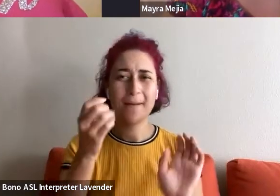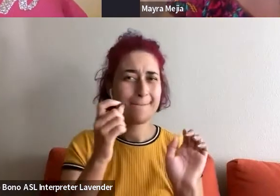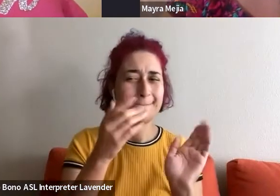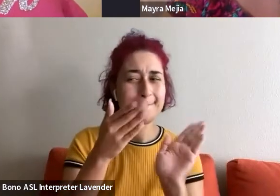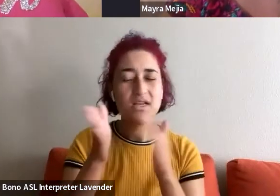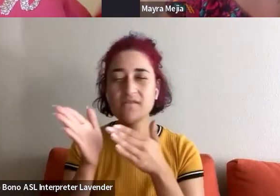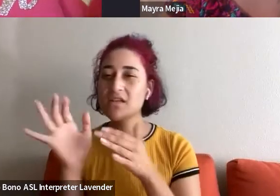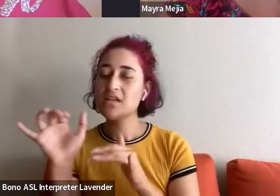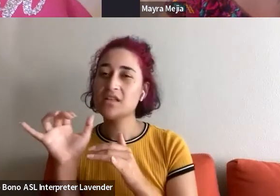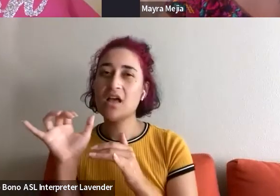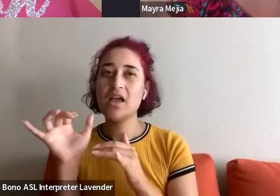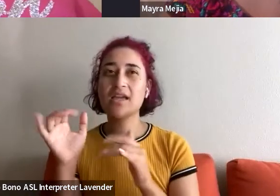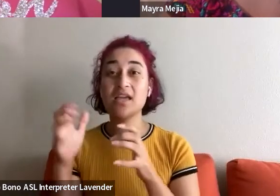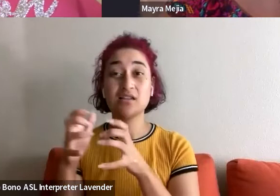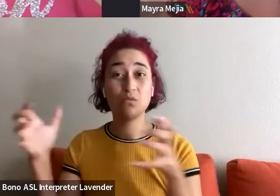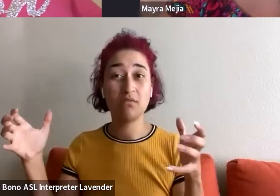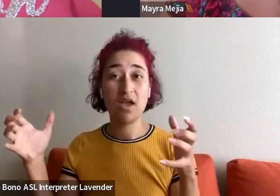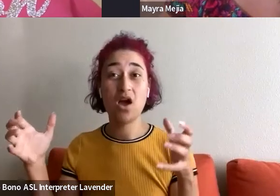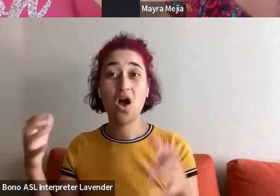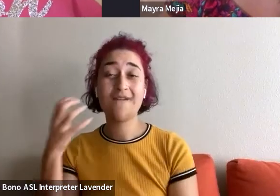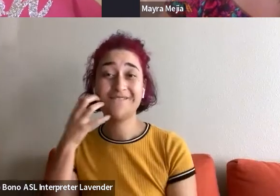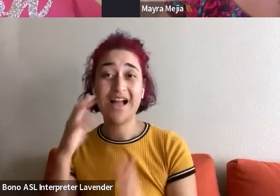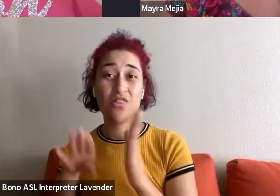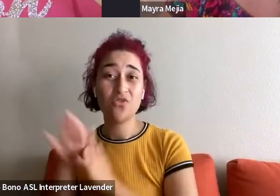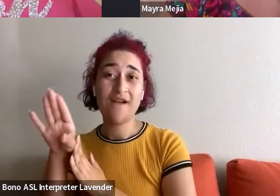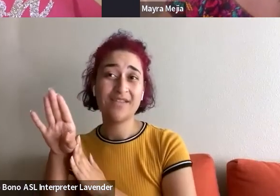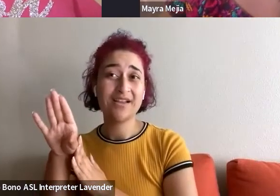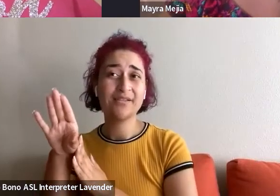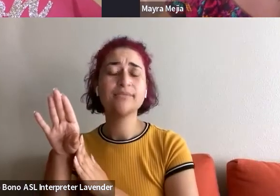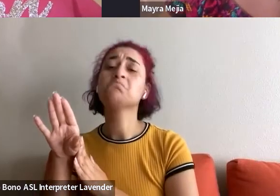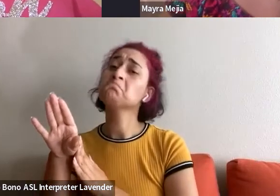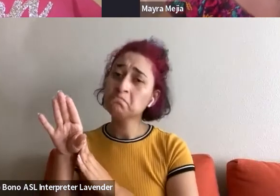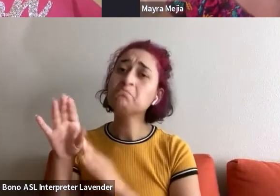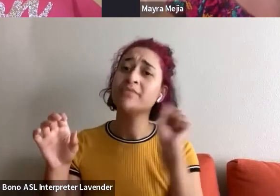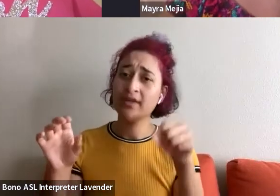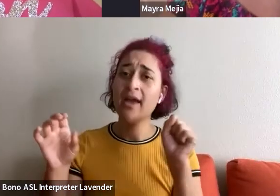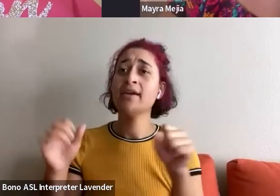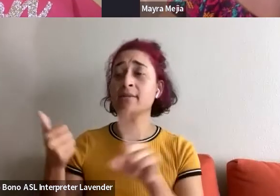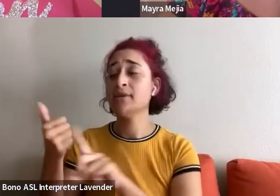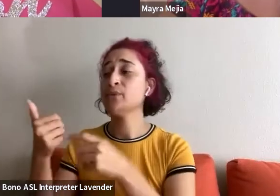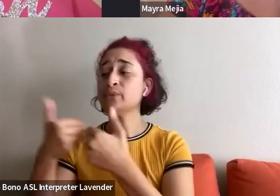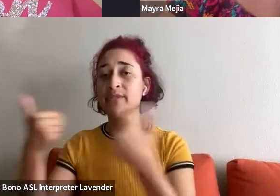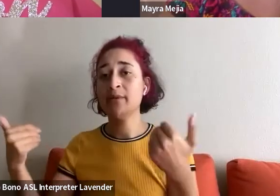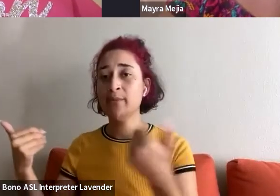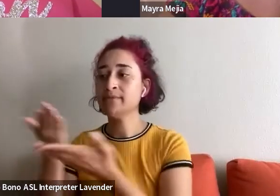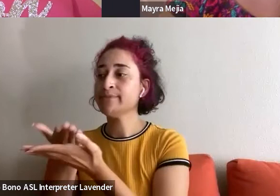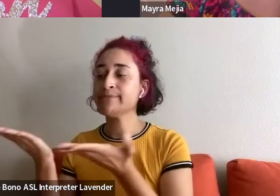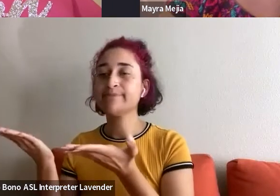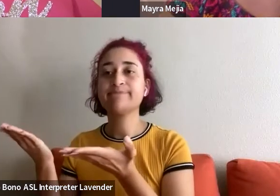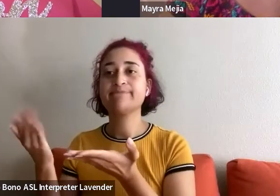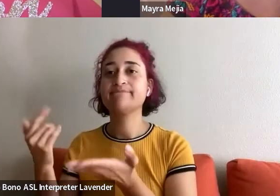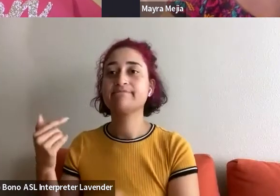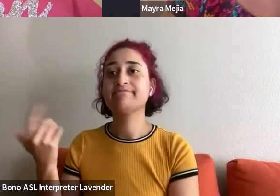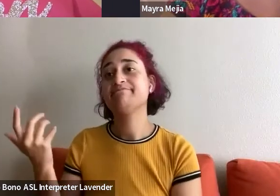of expand on Fat and Thriving. Yeah, that could be its own separate entity. Yes. I wouldn't mind doing